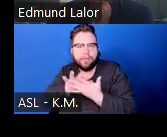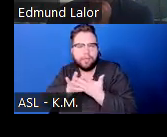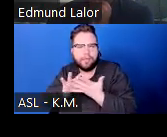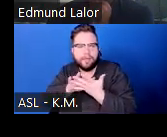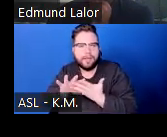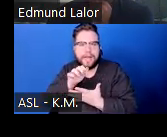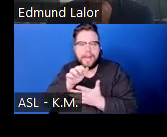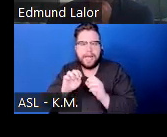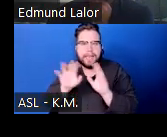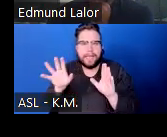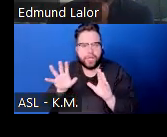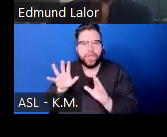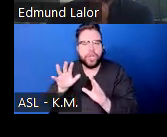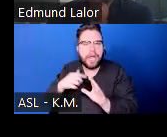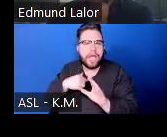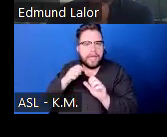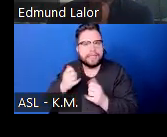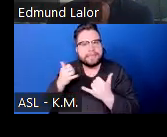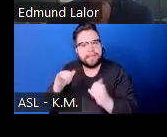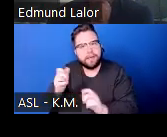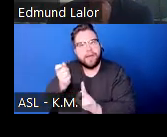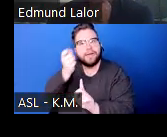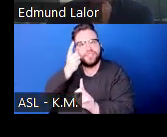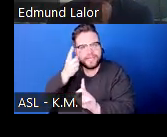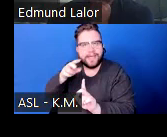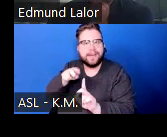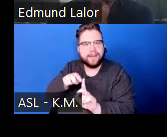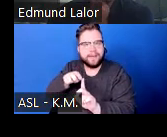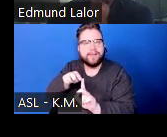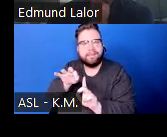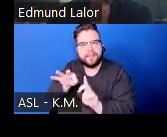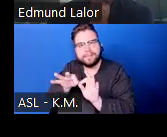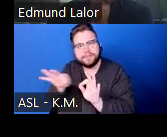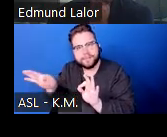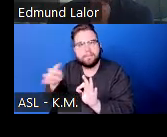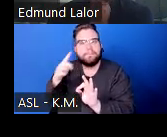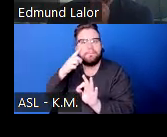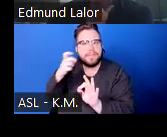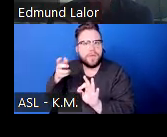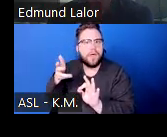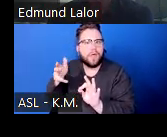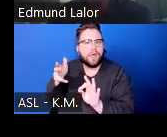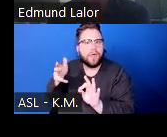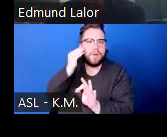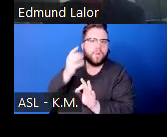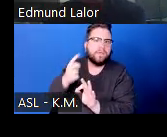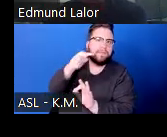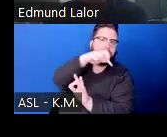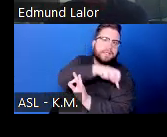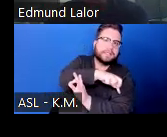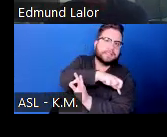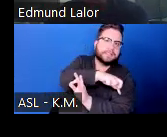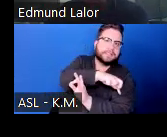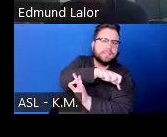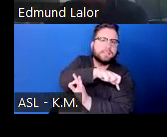that speech by combining the noisy input with what you knew about the world already. This is the big idea, and it's quite